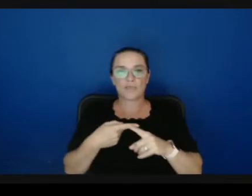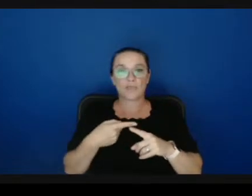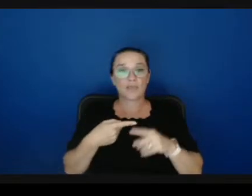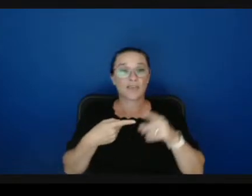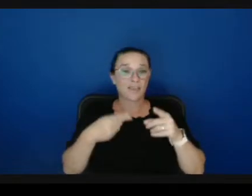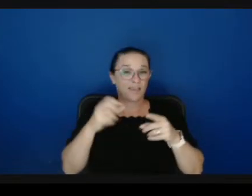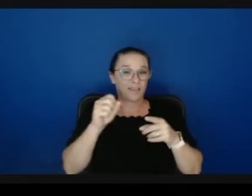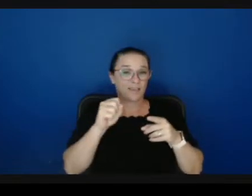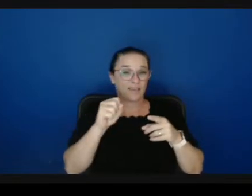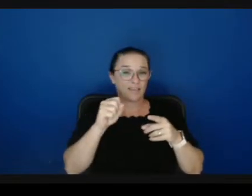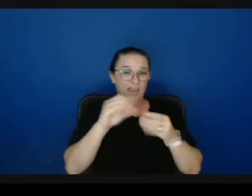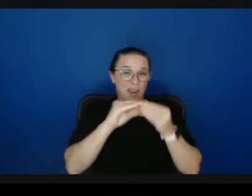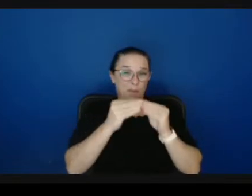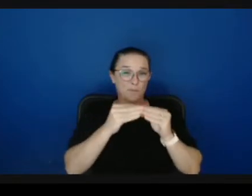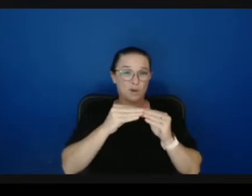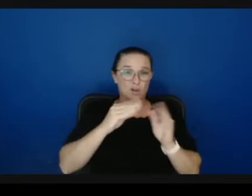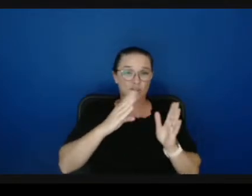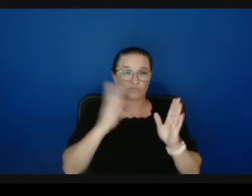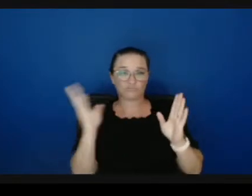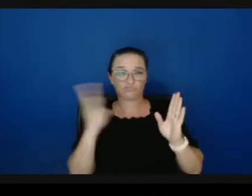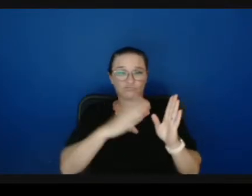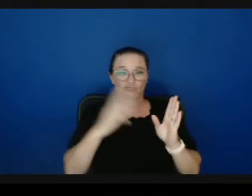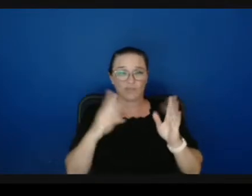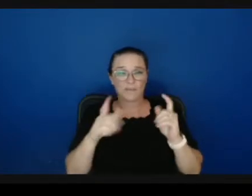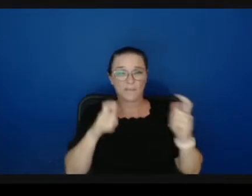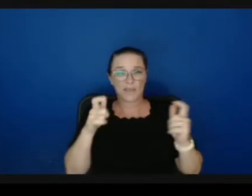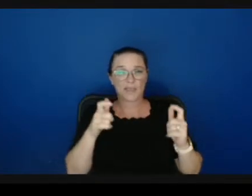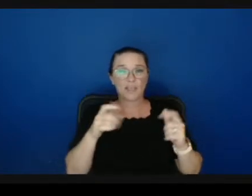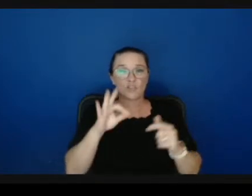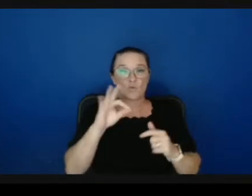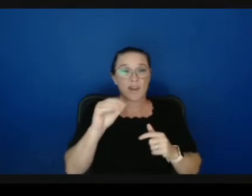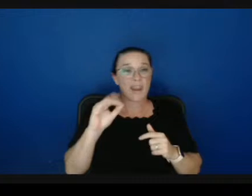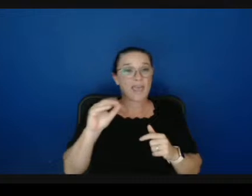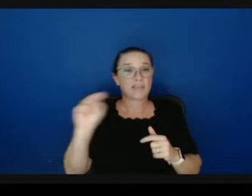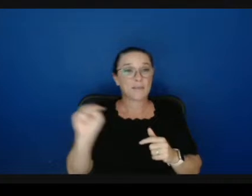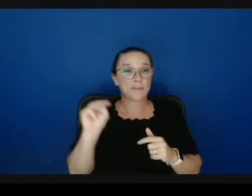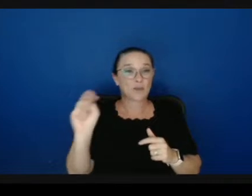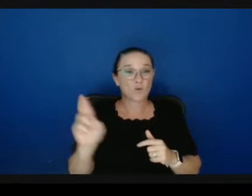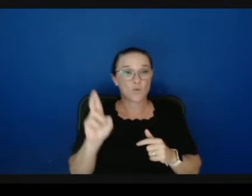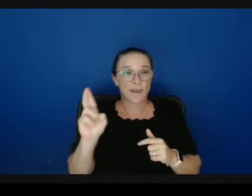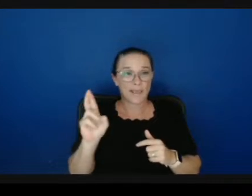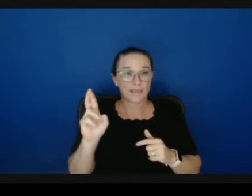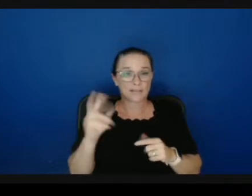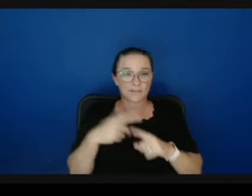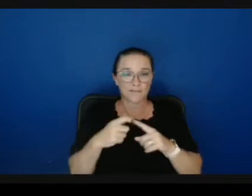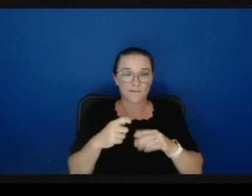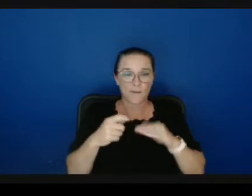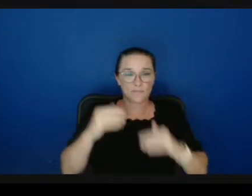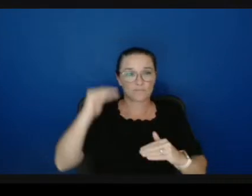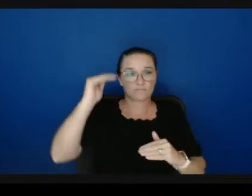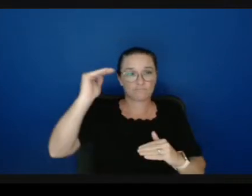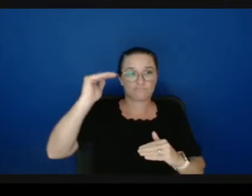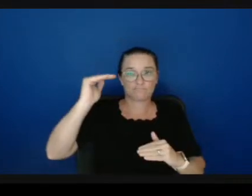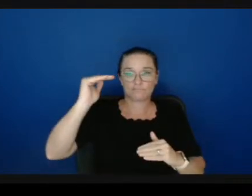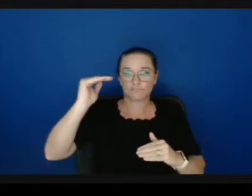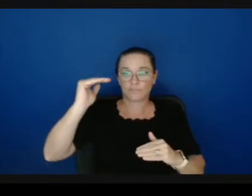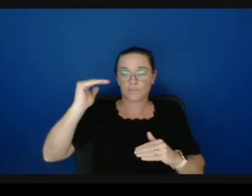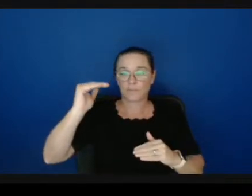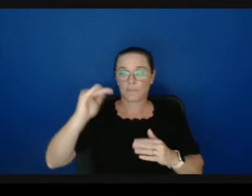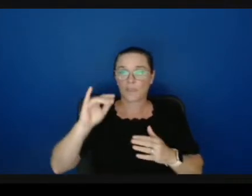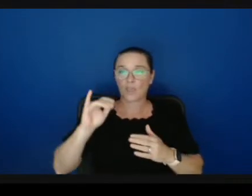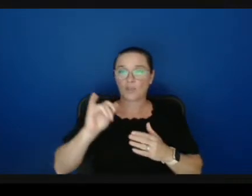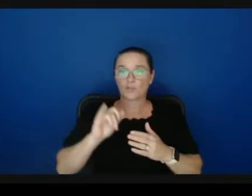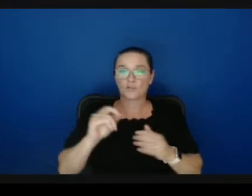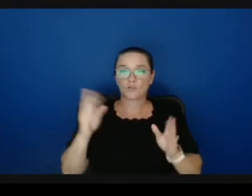here. We're looking at 90 microradians top to bottom across this whole graph. Here is a segment of data